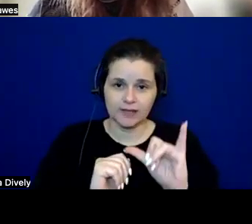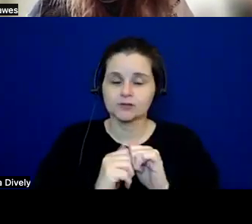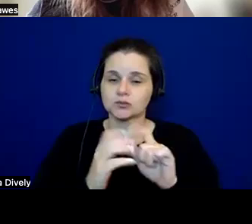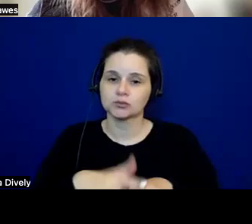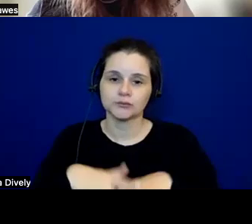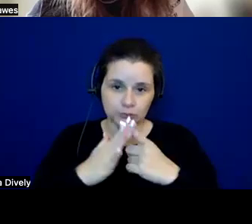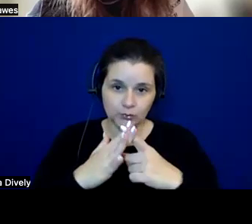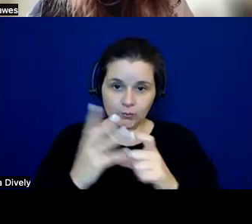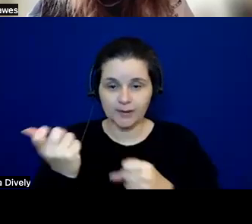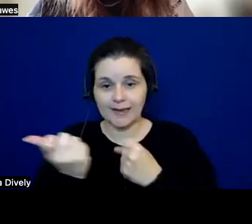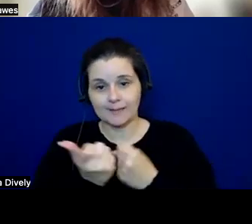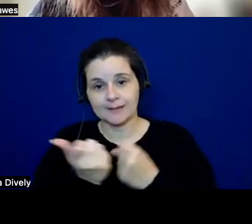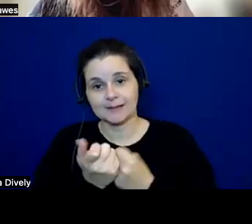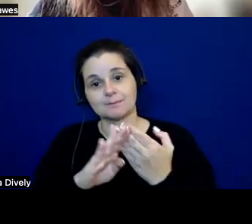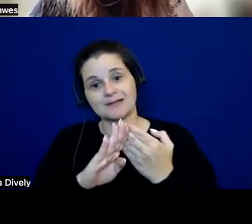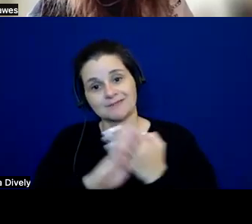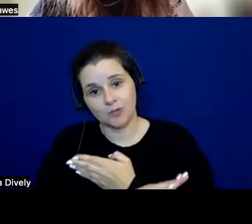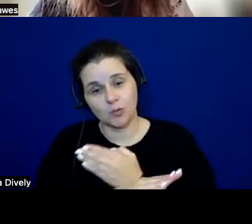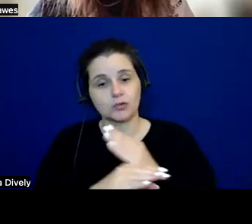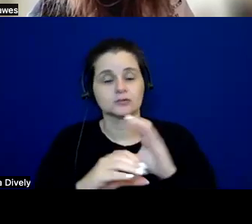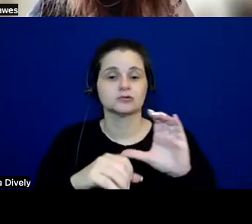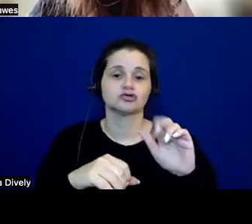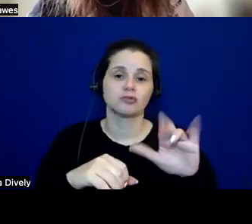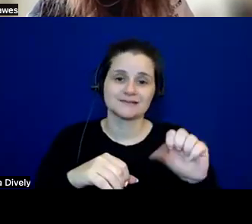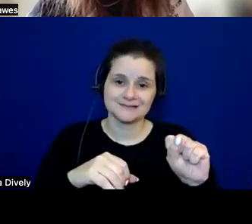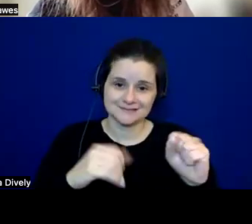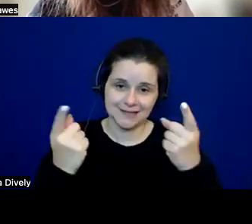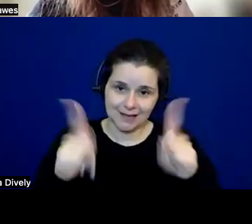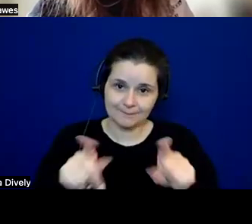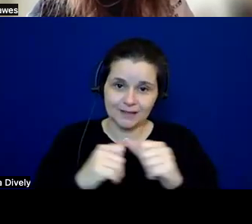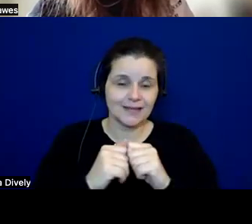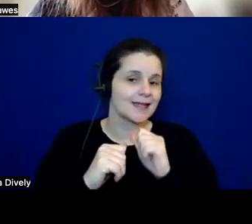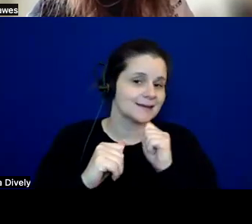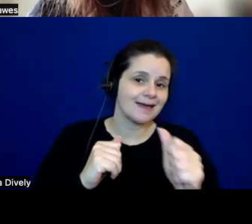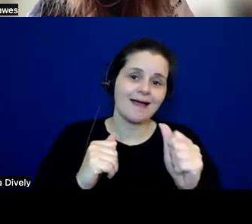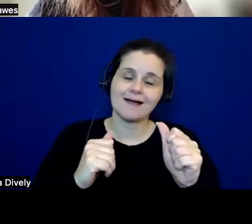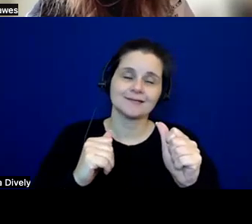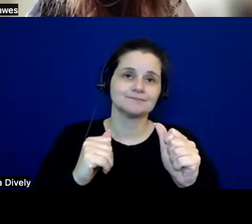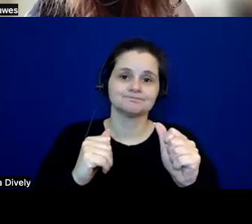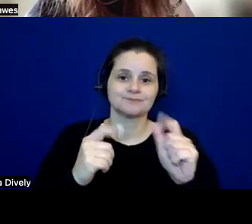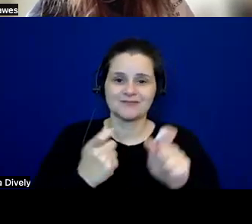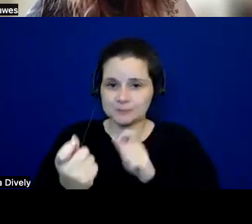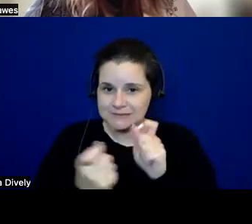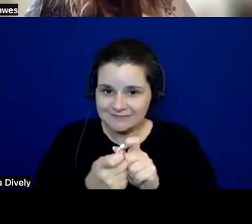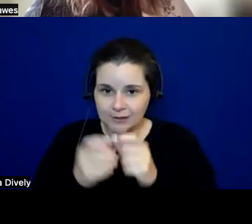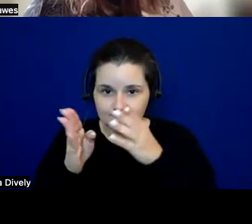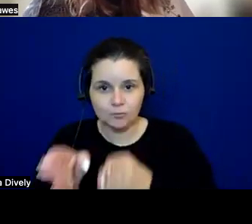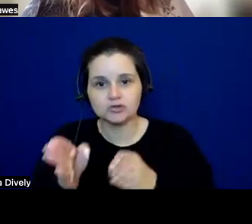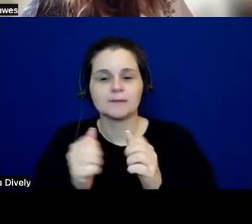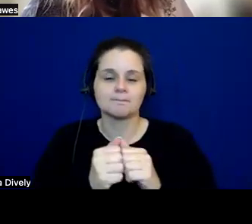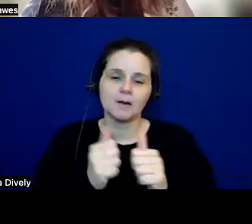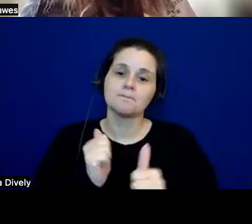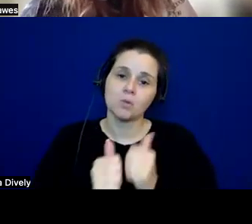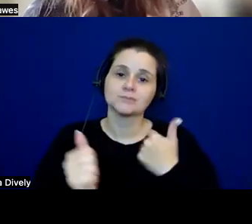begin advocating before there's a crisis. And not maybe advocating for, a specific individual, although most of us are